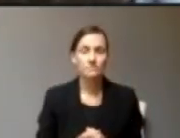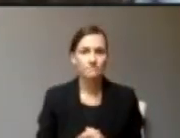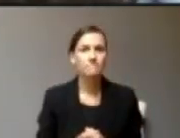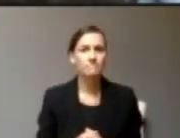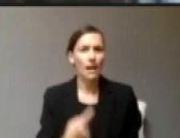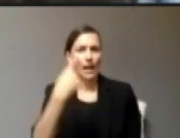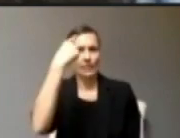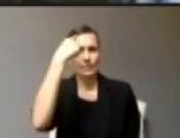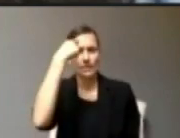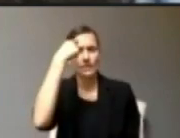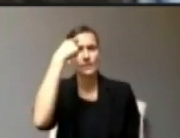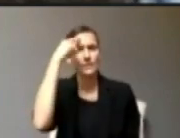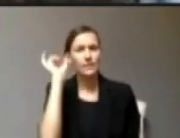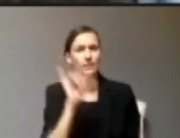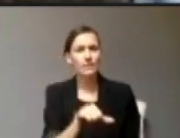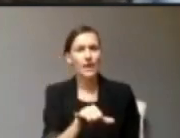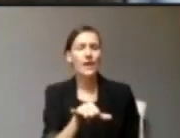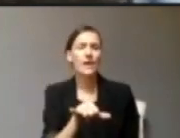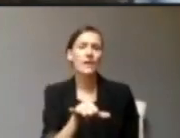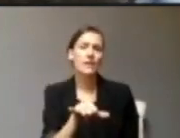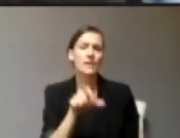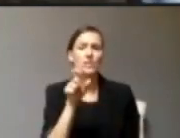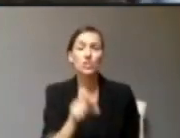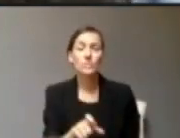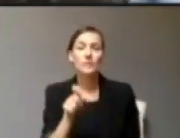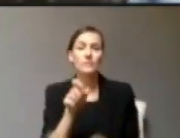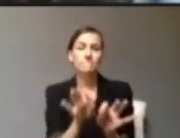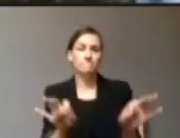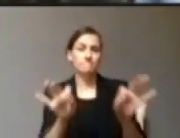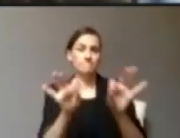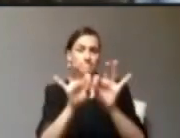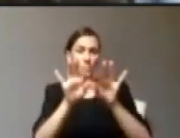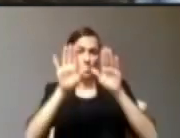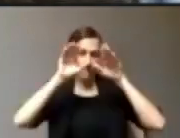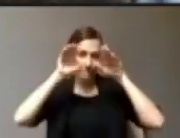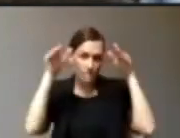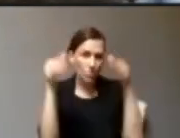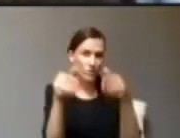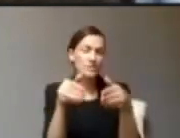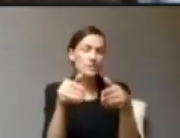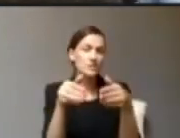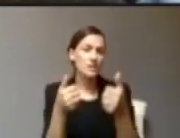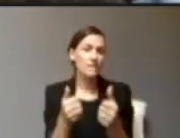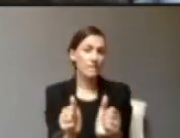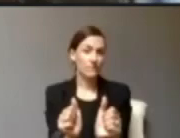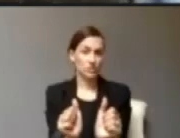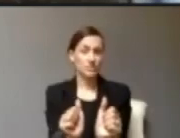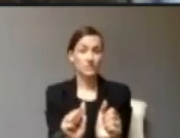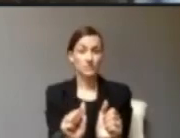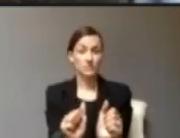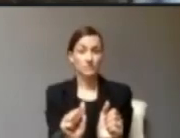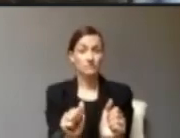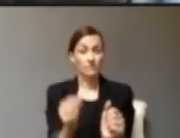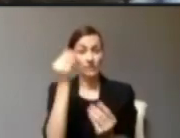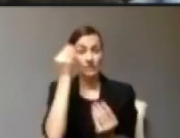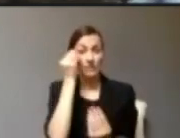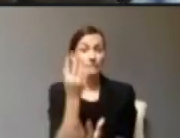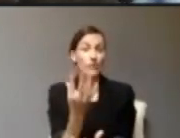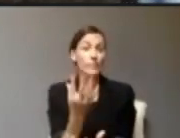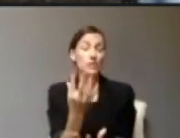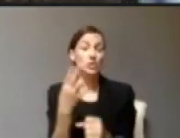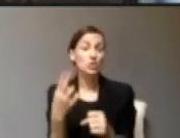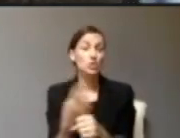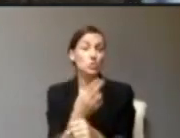should be the key focus of these kinds of efforts. Using this information in a way